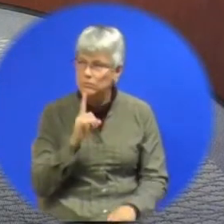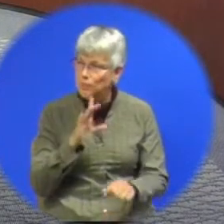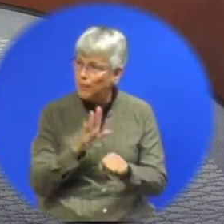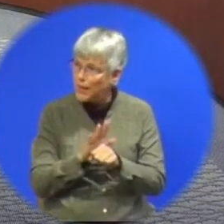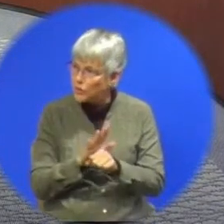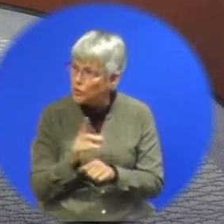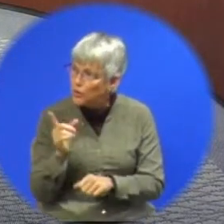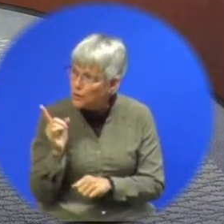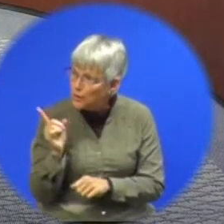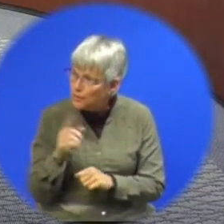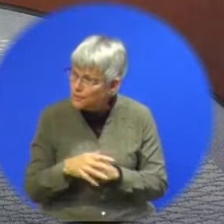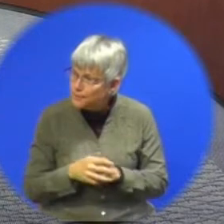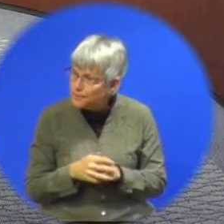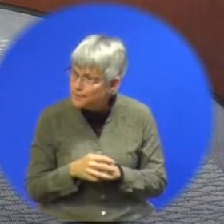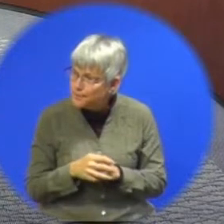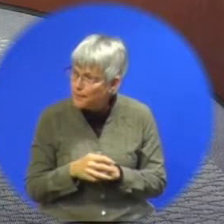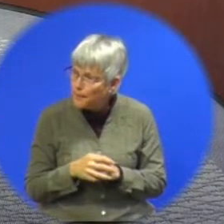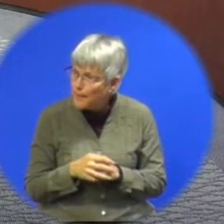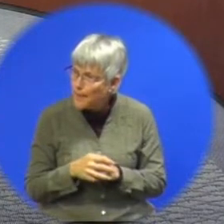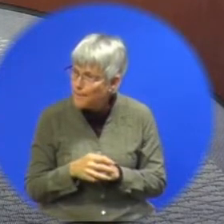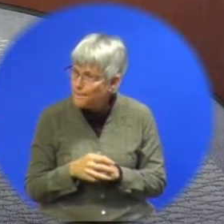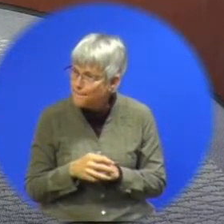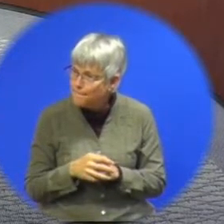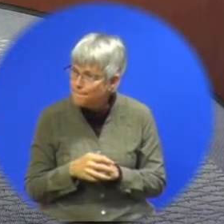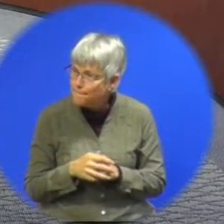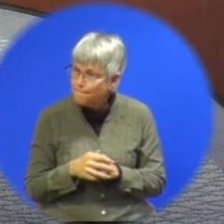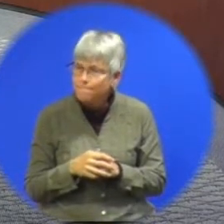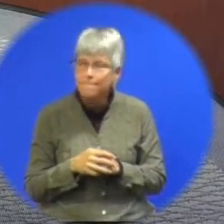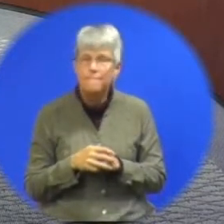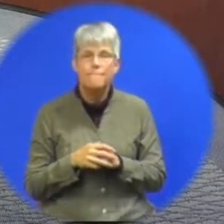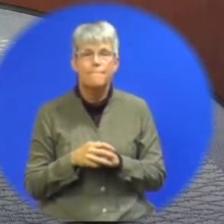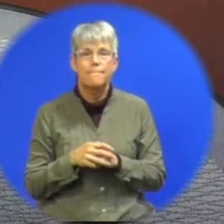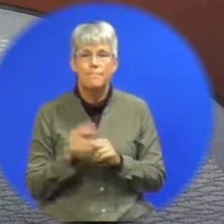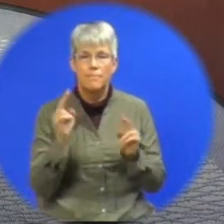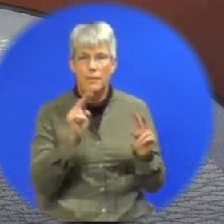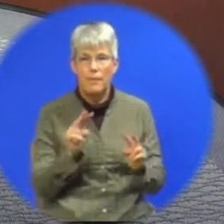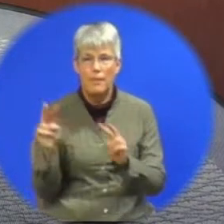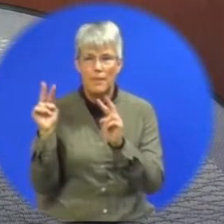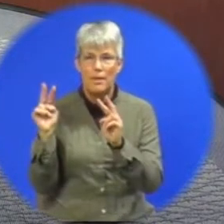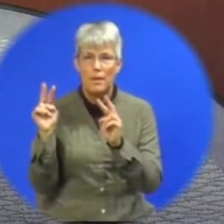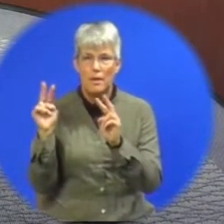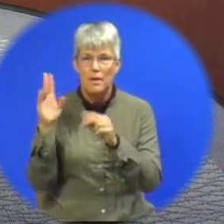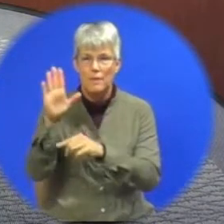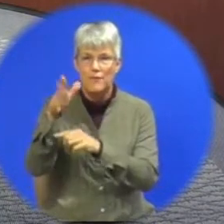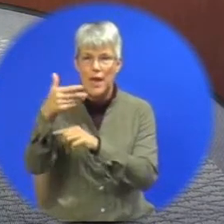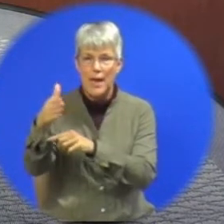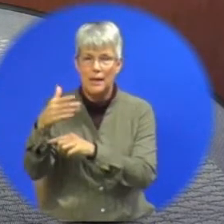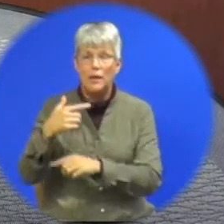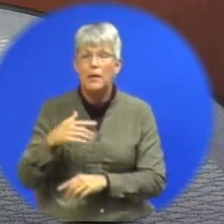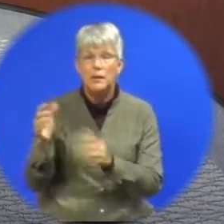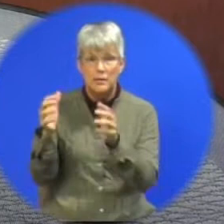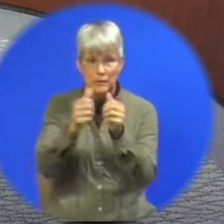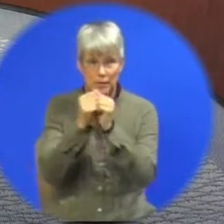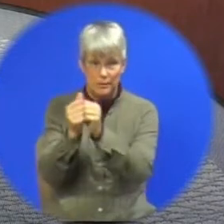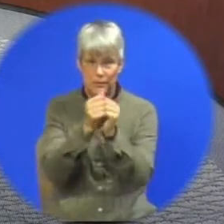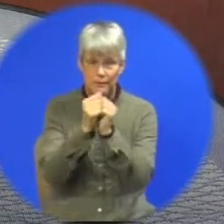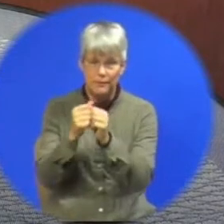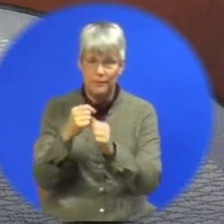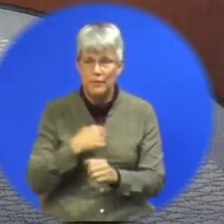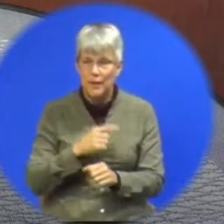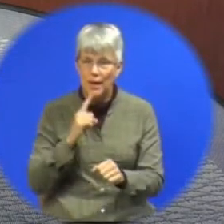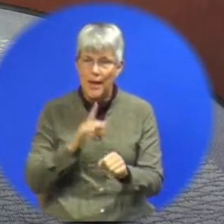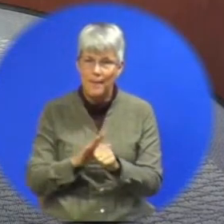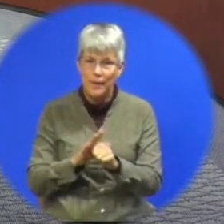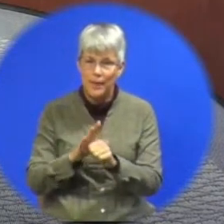intro tonight. Yeah, no intro. We'll face the flag. I pledge allegiance to the